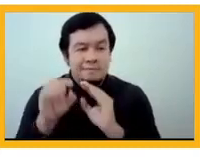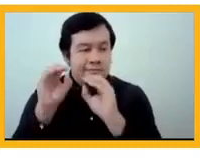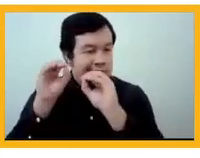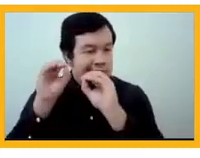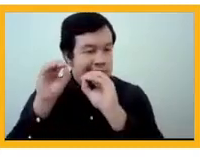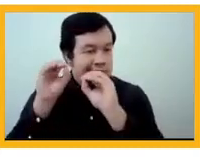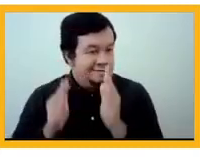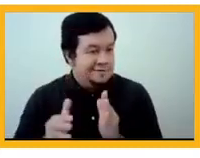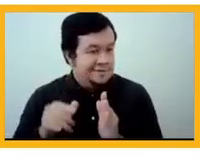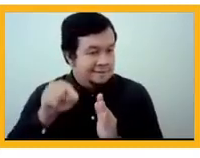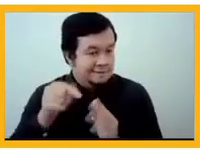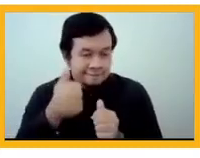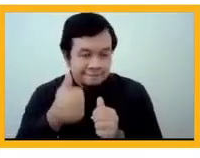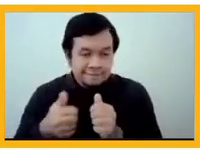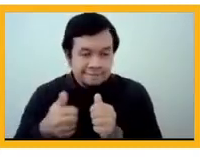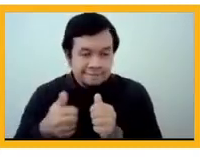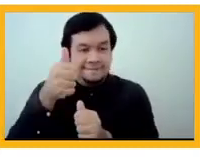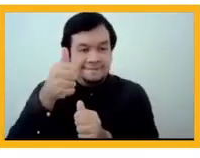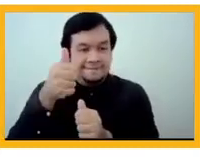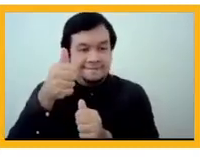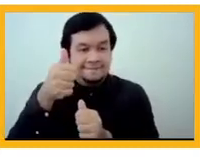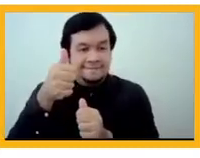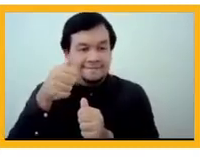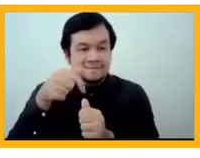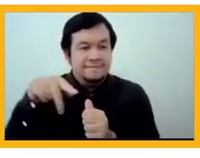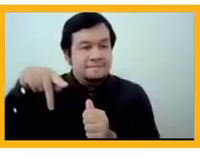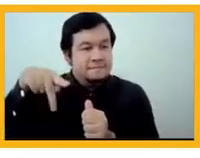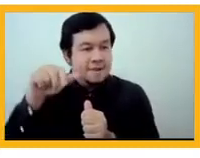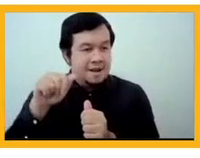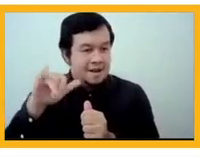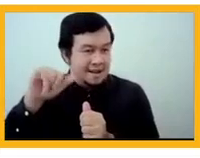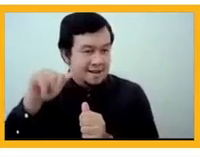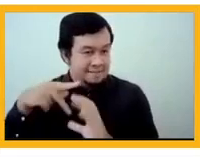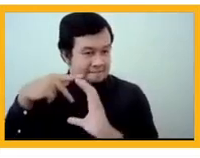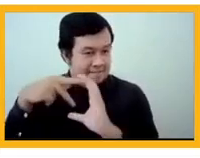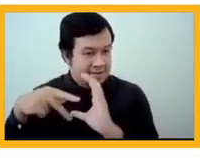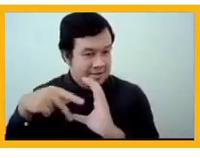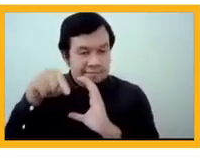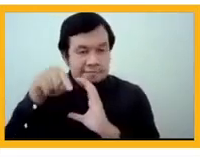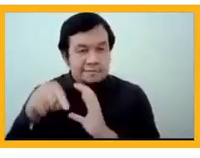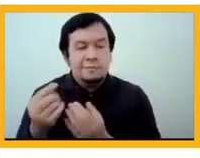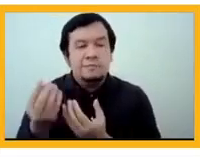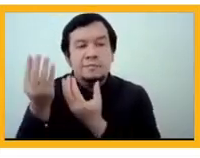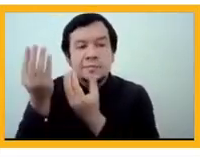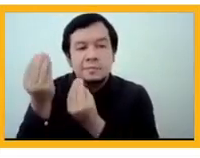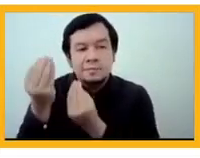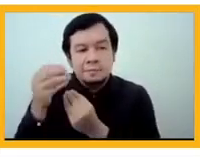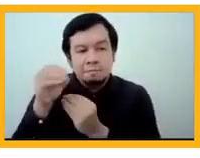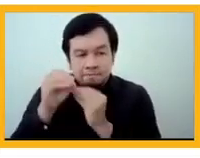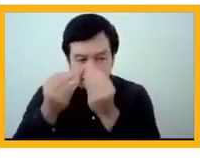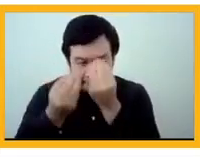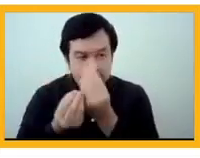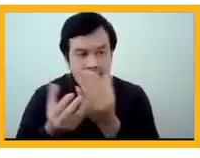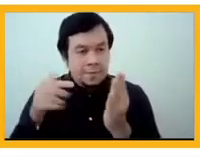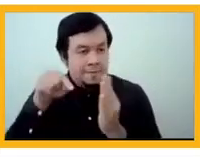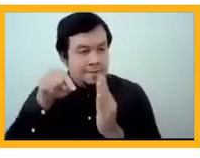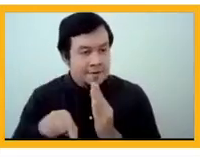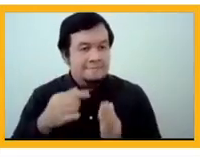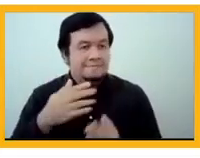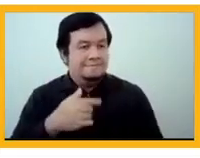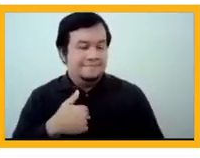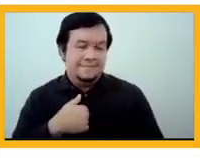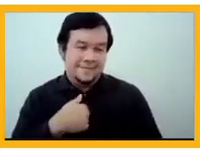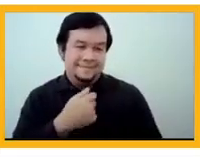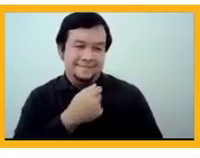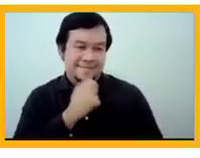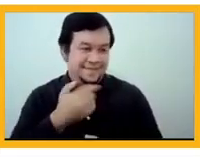follow my updates on research, et cetera, on Twitter. And so let's get started with the talk for today. So I think, you know, the reason we have this